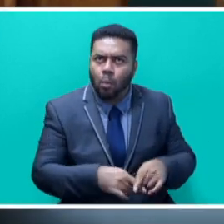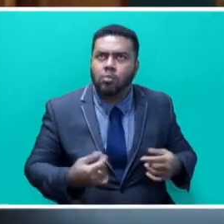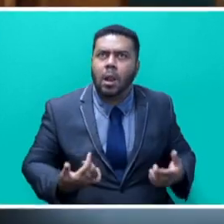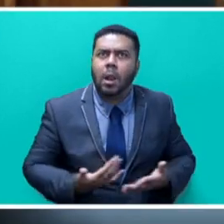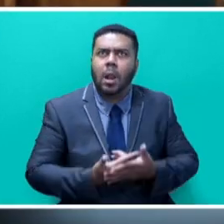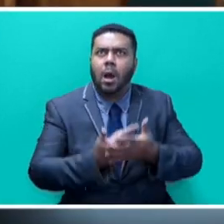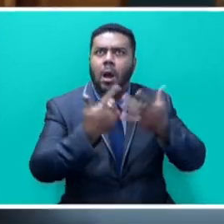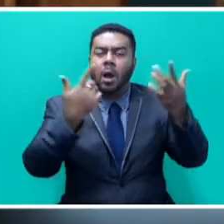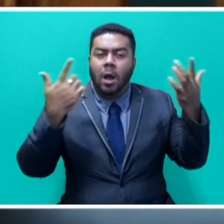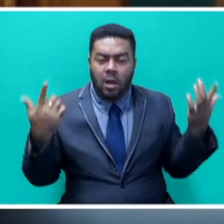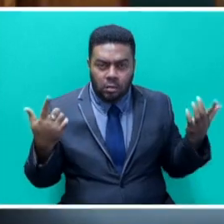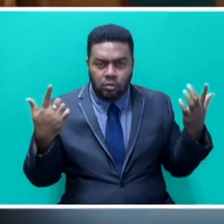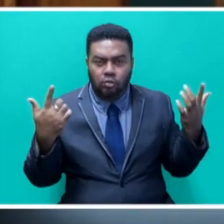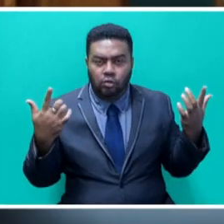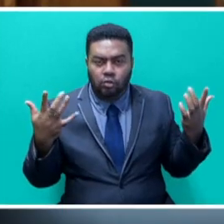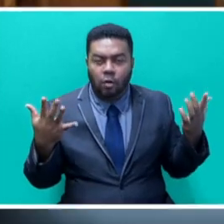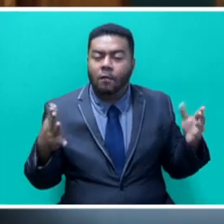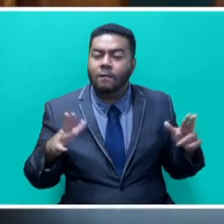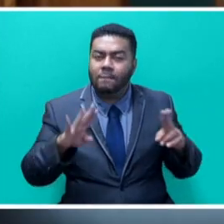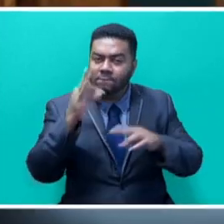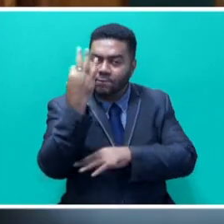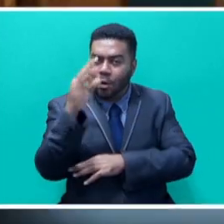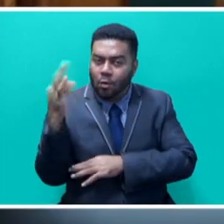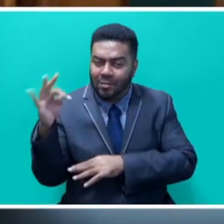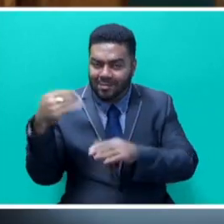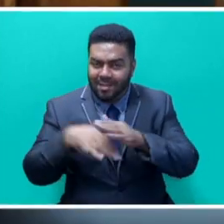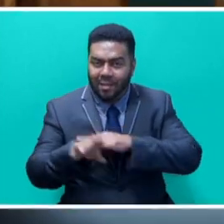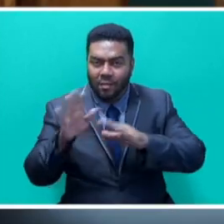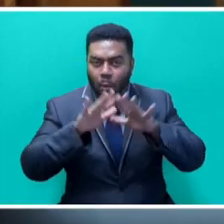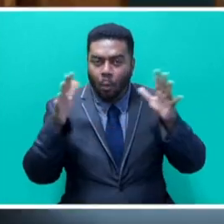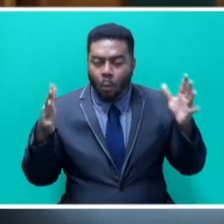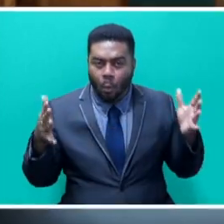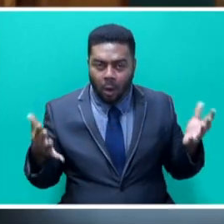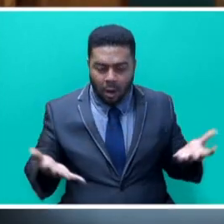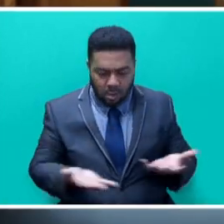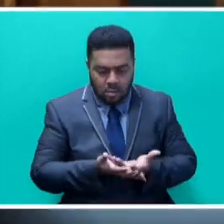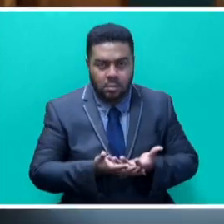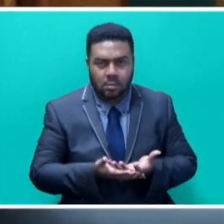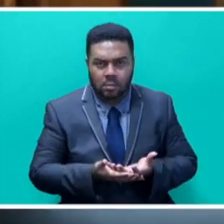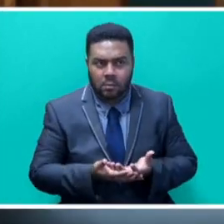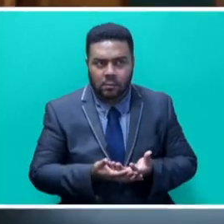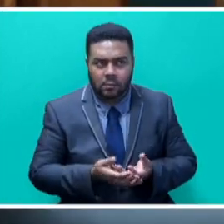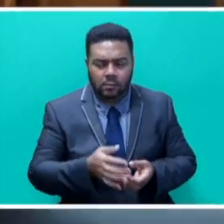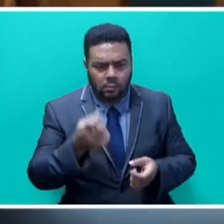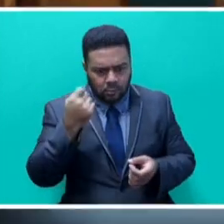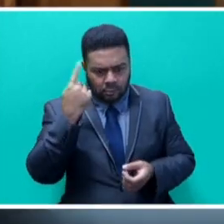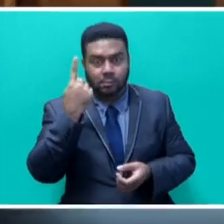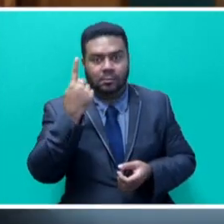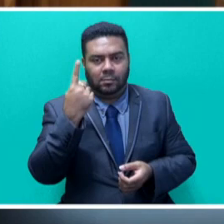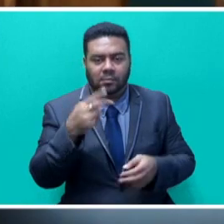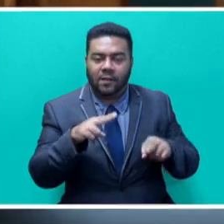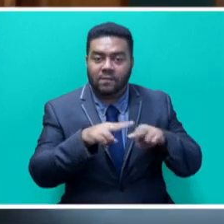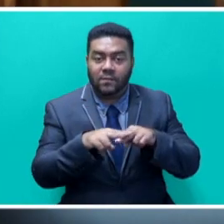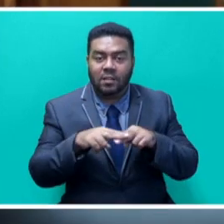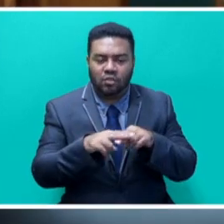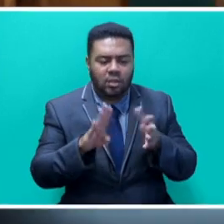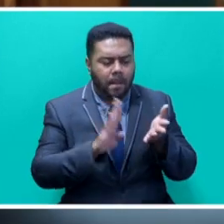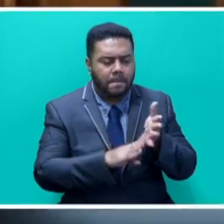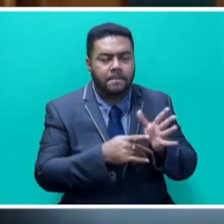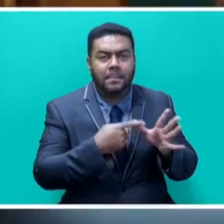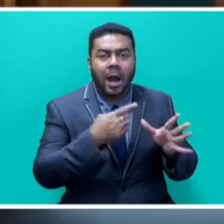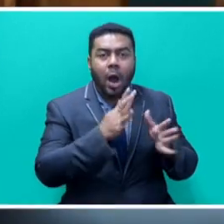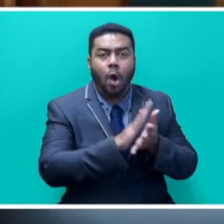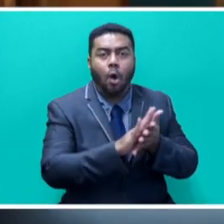we capitalize on this reputation and realize the full potential of Fijian mahogany.